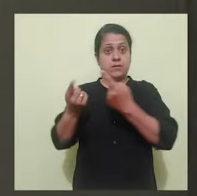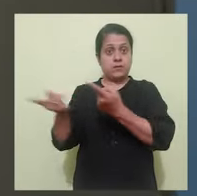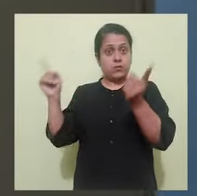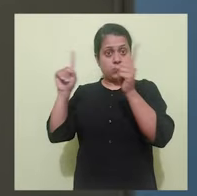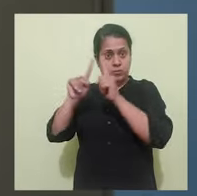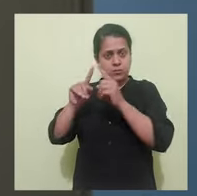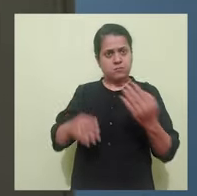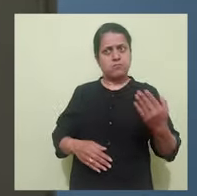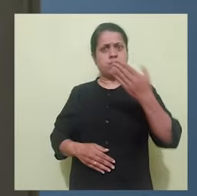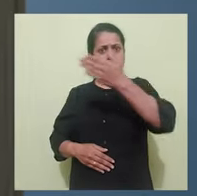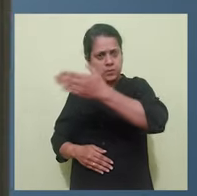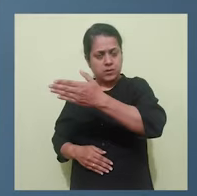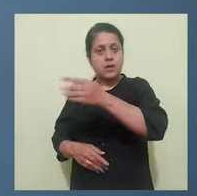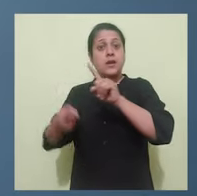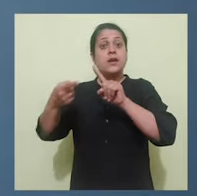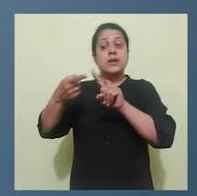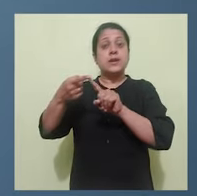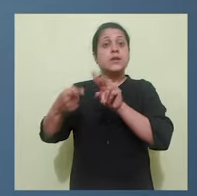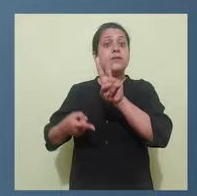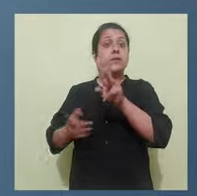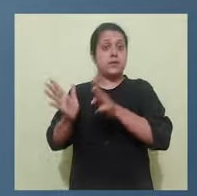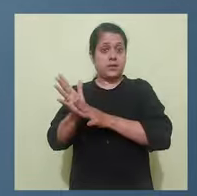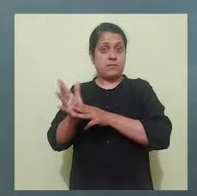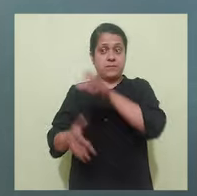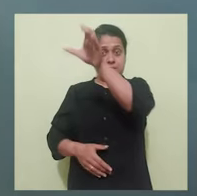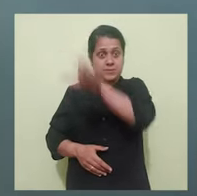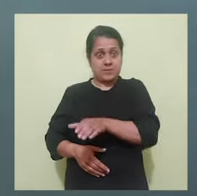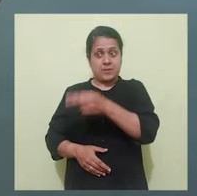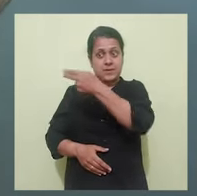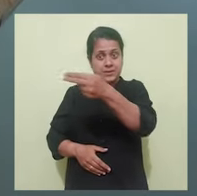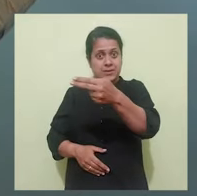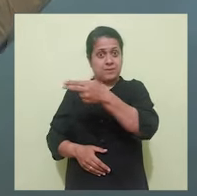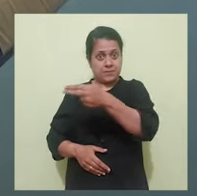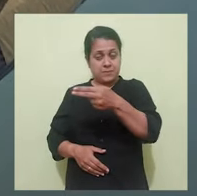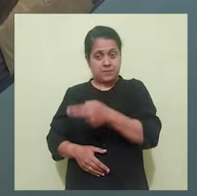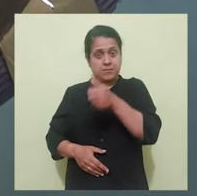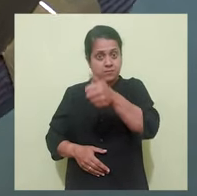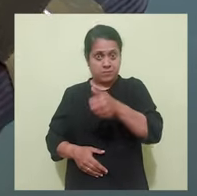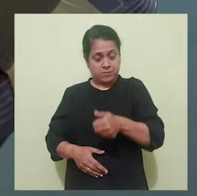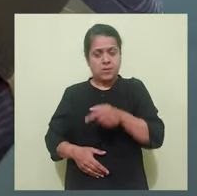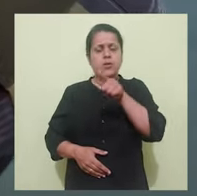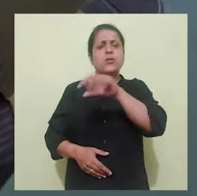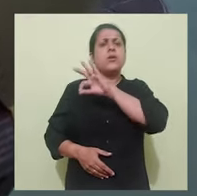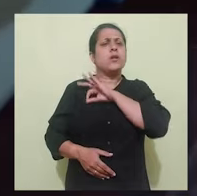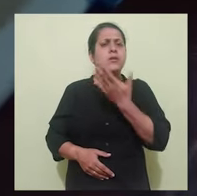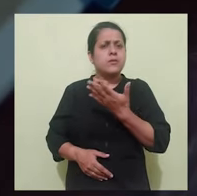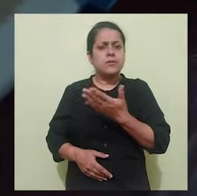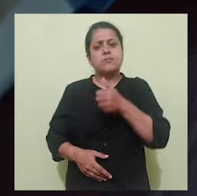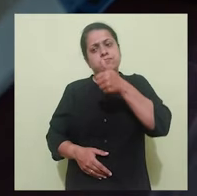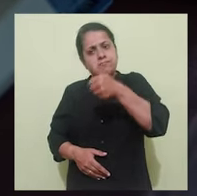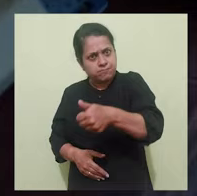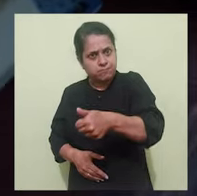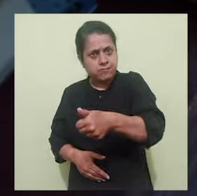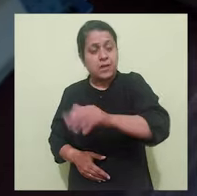Voter presses a button against a chosen candidate to vote on the electronic voting machine, EVM,